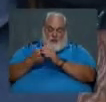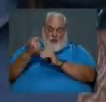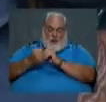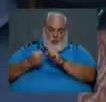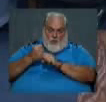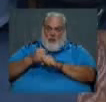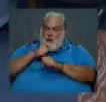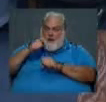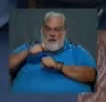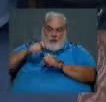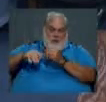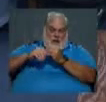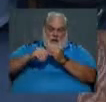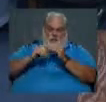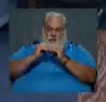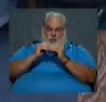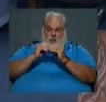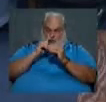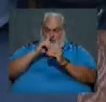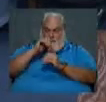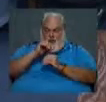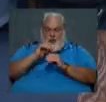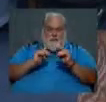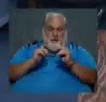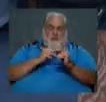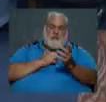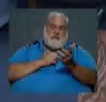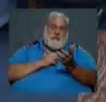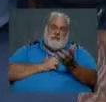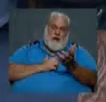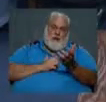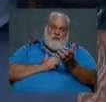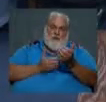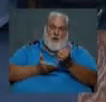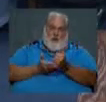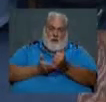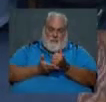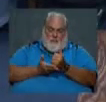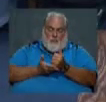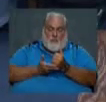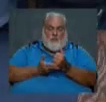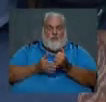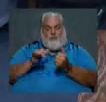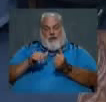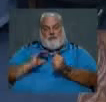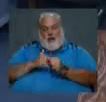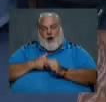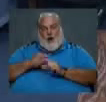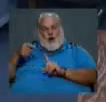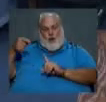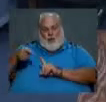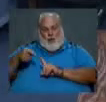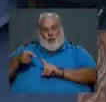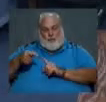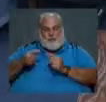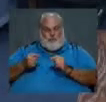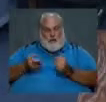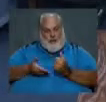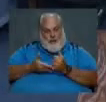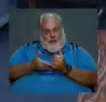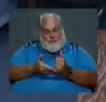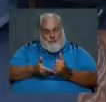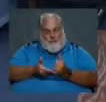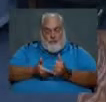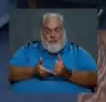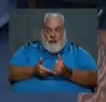that. There's people that are desiring to get help and get back on their feet, and that's what we're trying to do. And I would encourage all